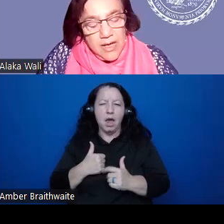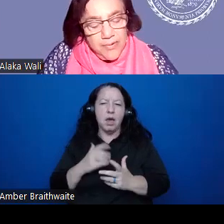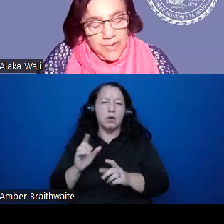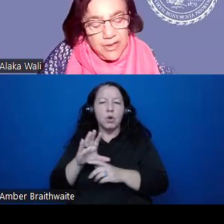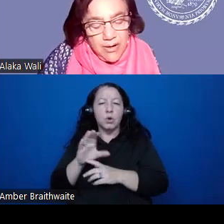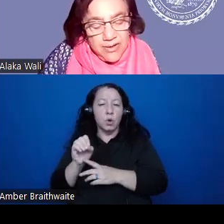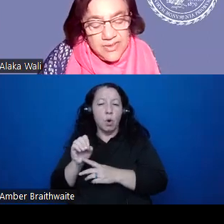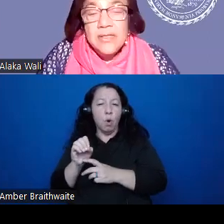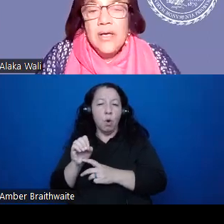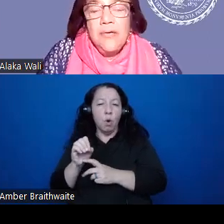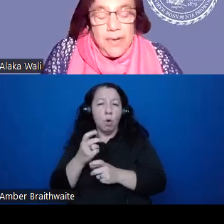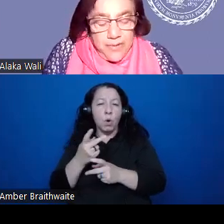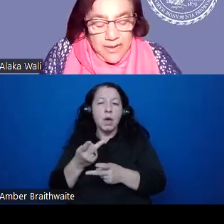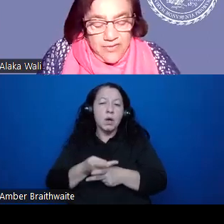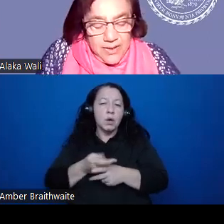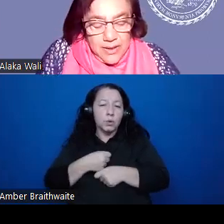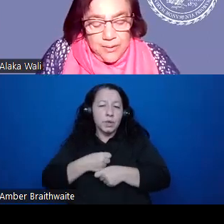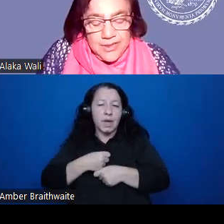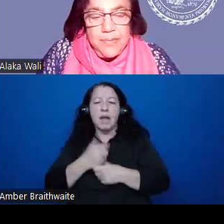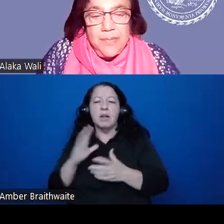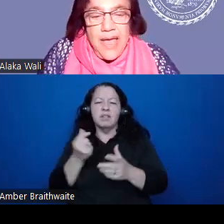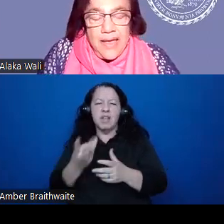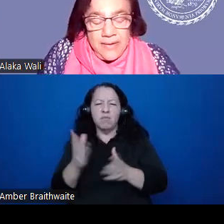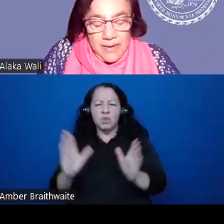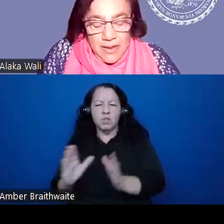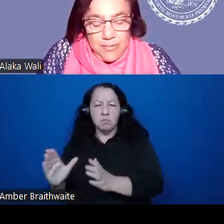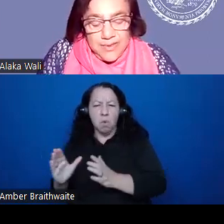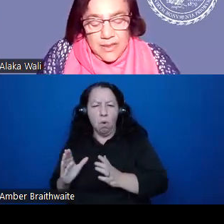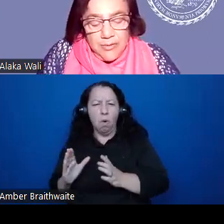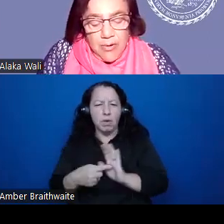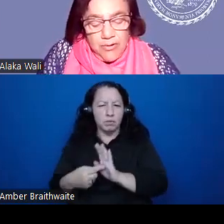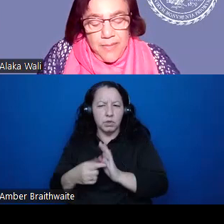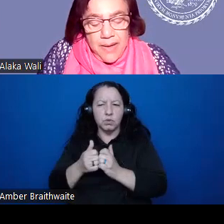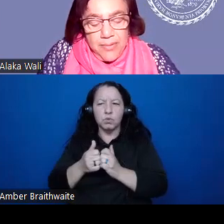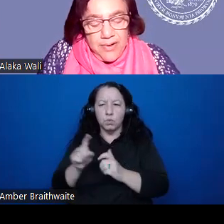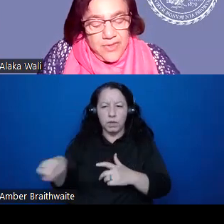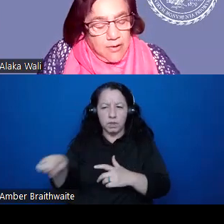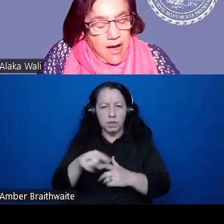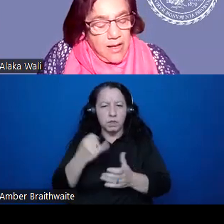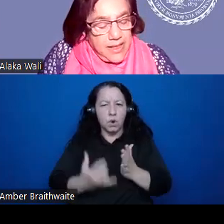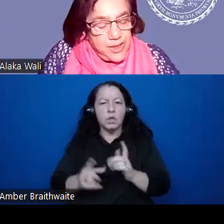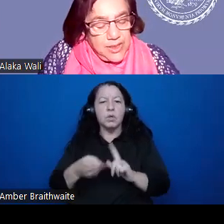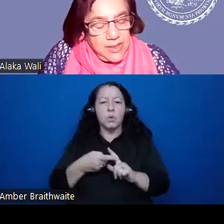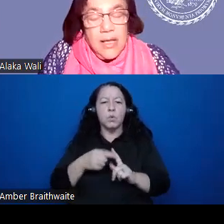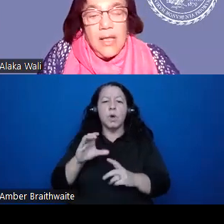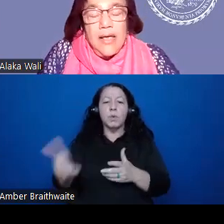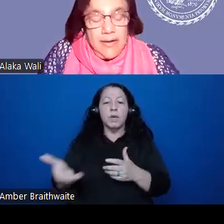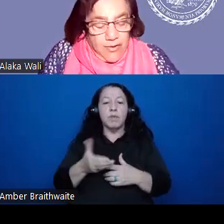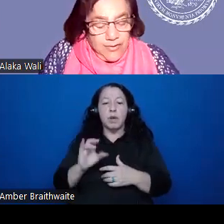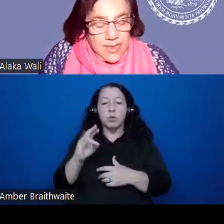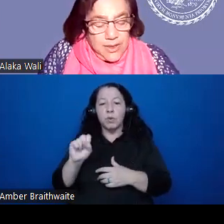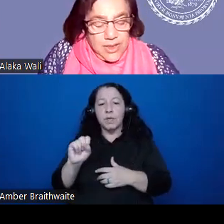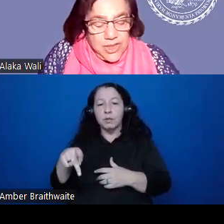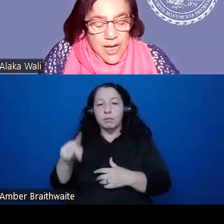with contemporary artists when we invited Chris Papan, who's an enrolled member of the Kaw Nation and